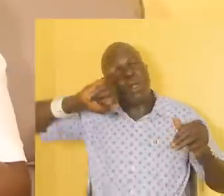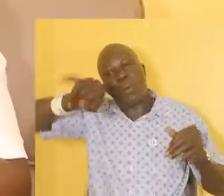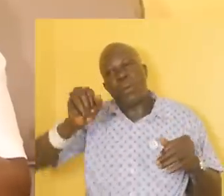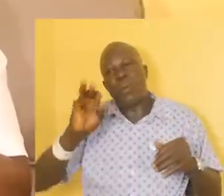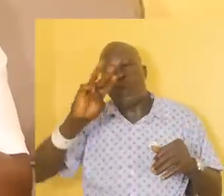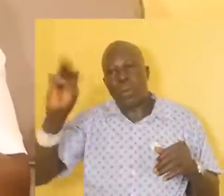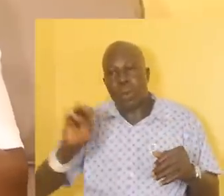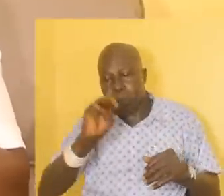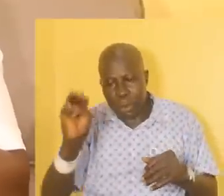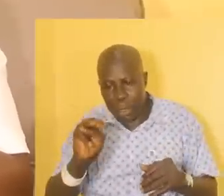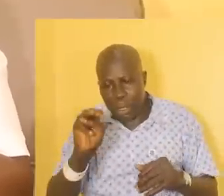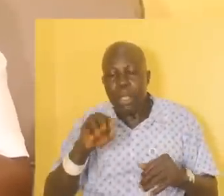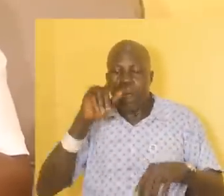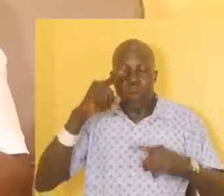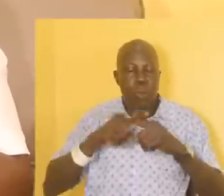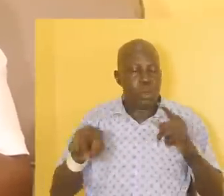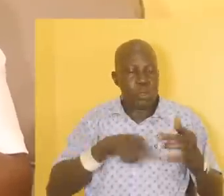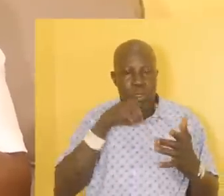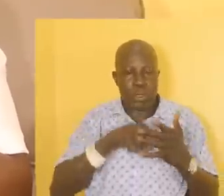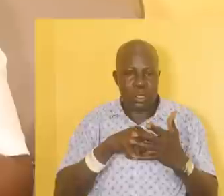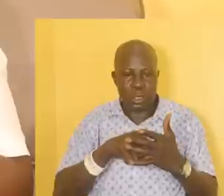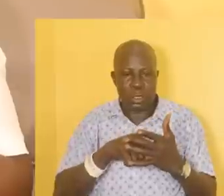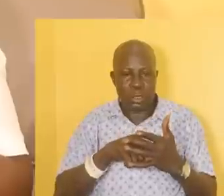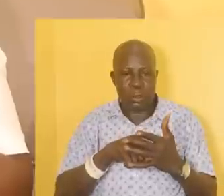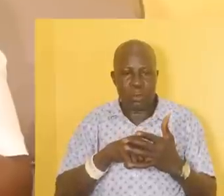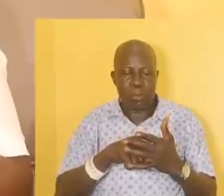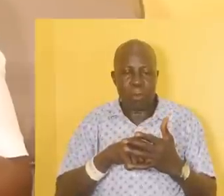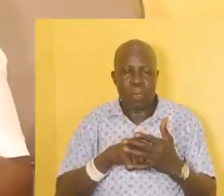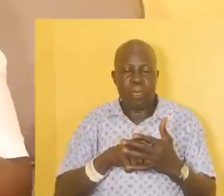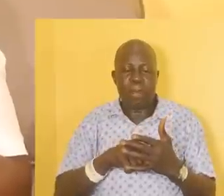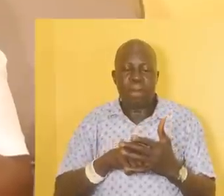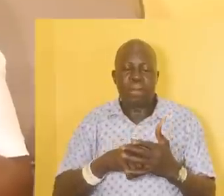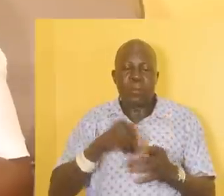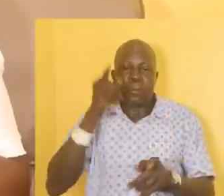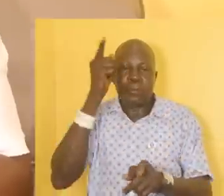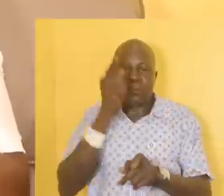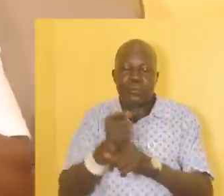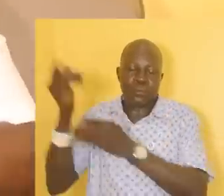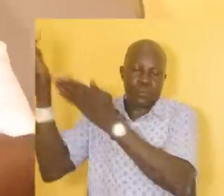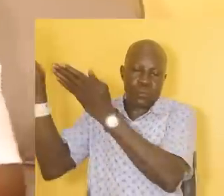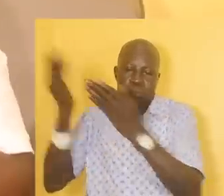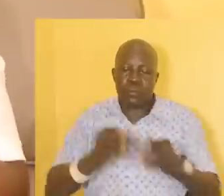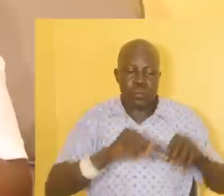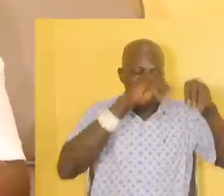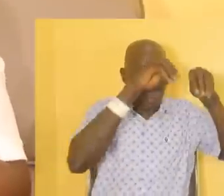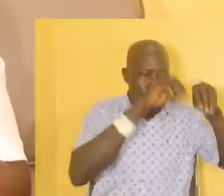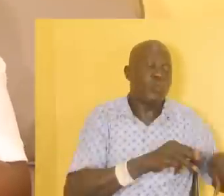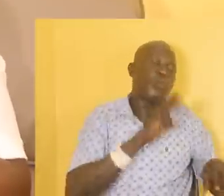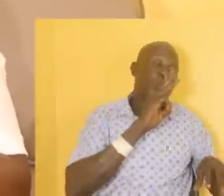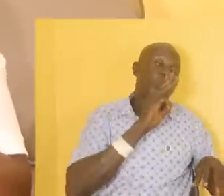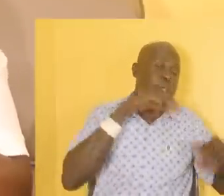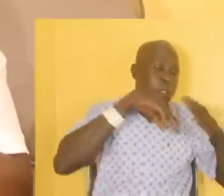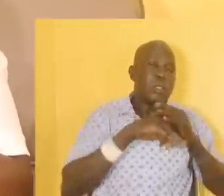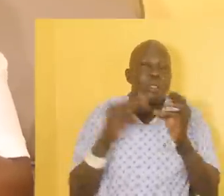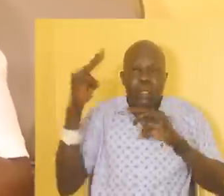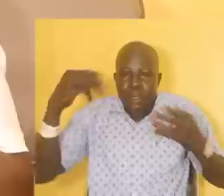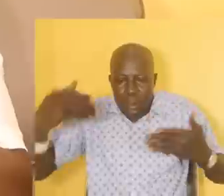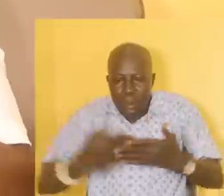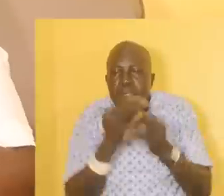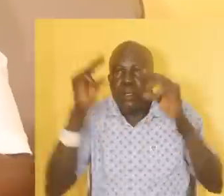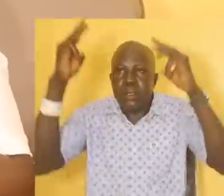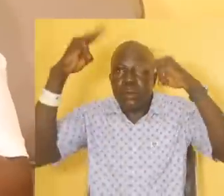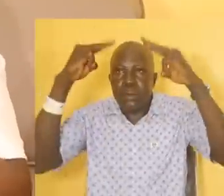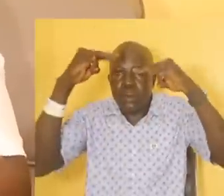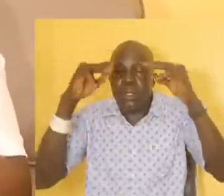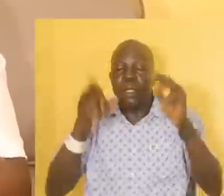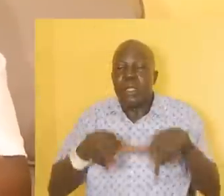on Monday. But this one, you will put water inside the tube. Let it be